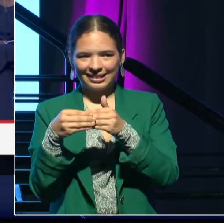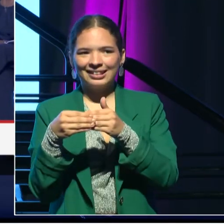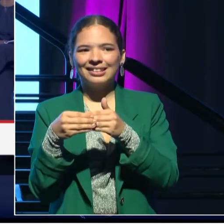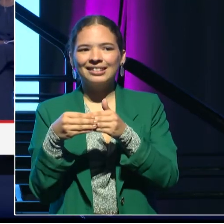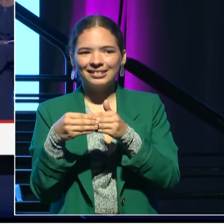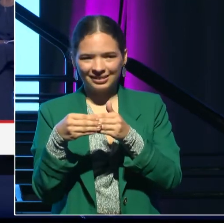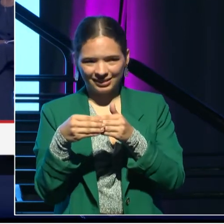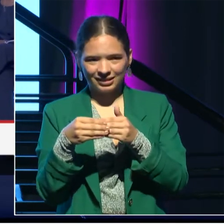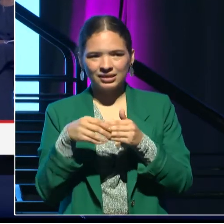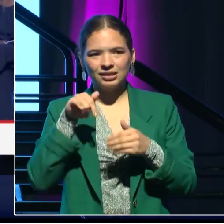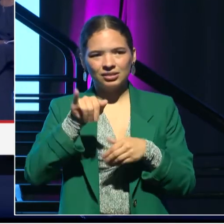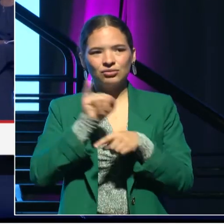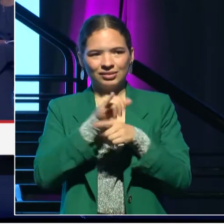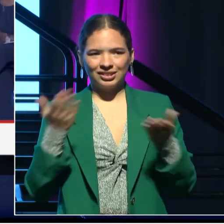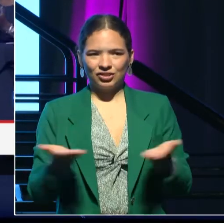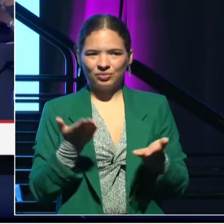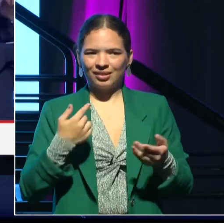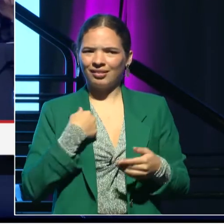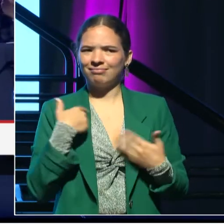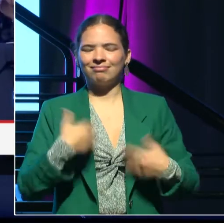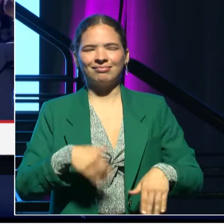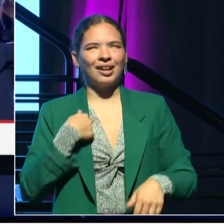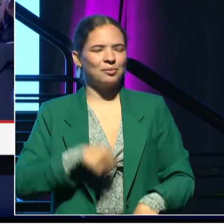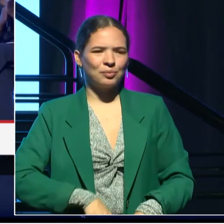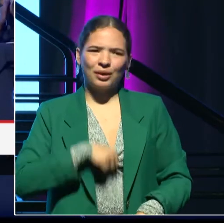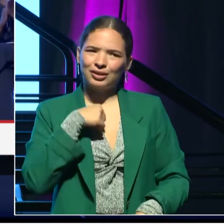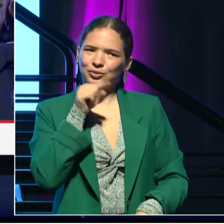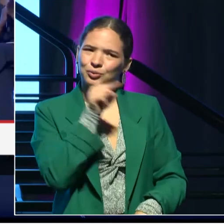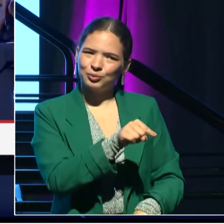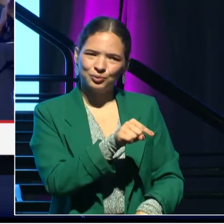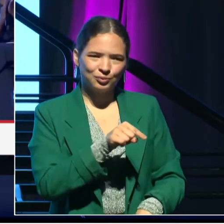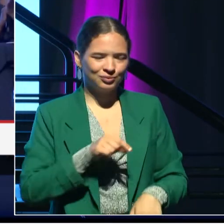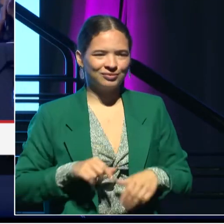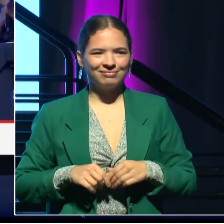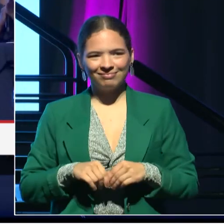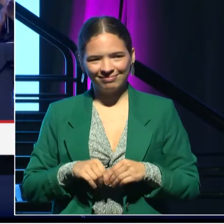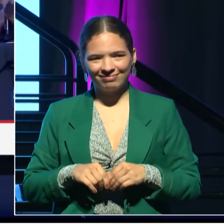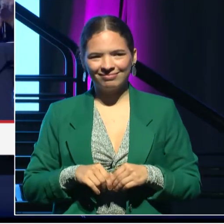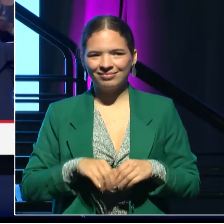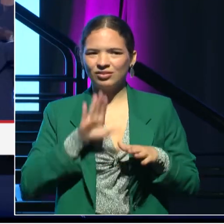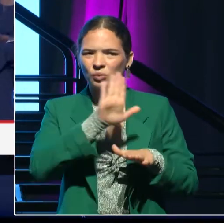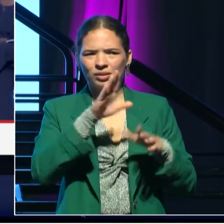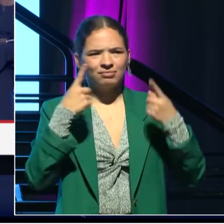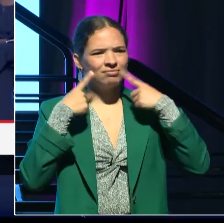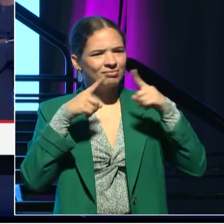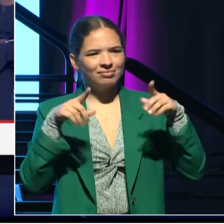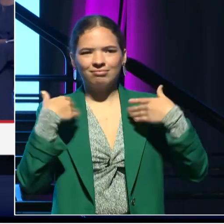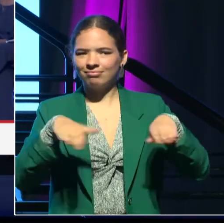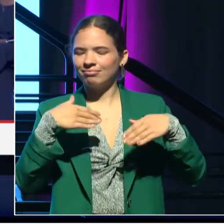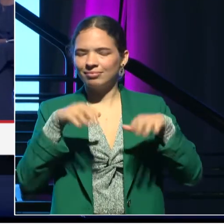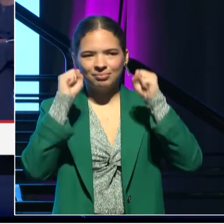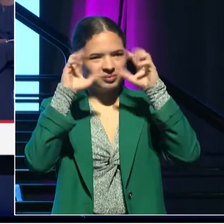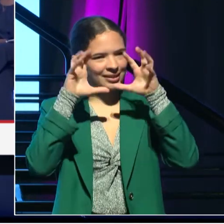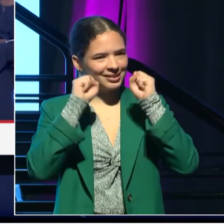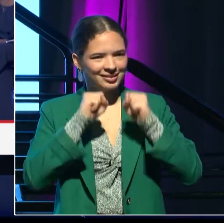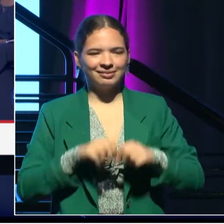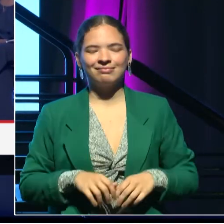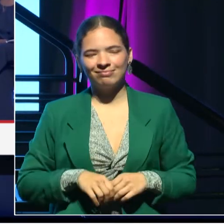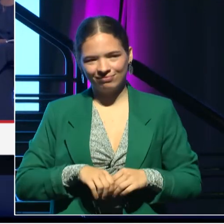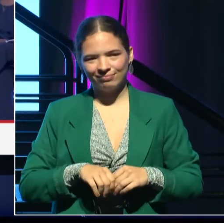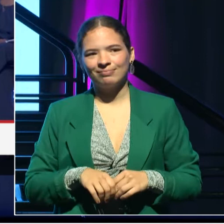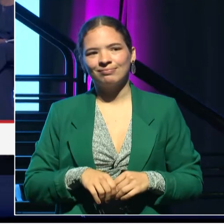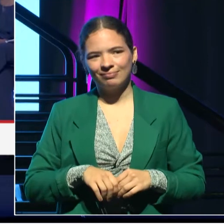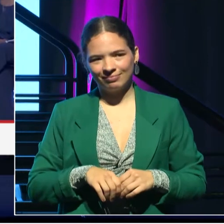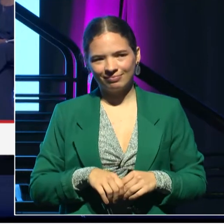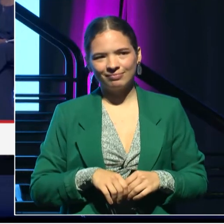Foundation. So we are obviously so very proud of her and her accomplishments. But